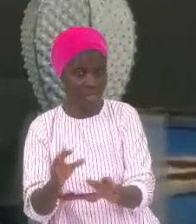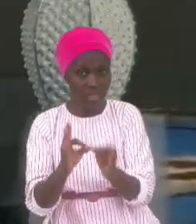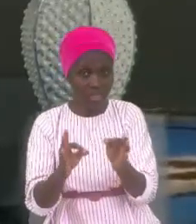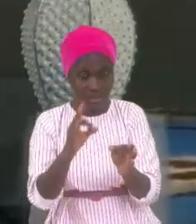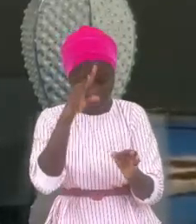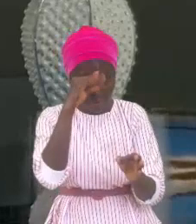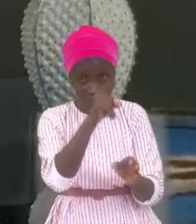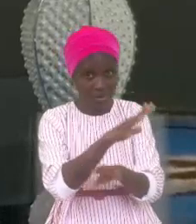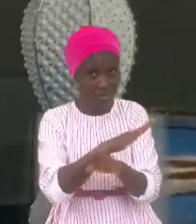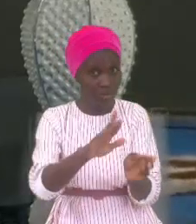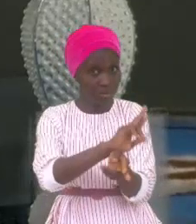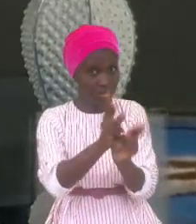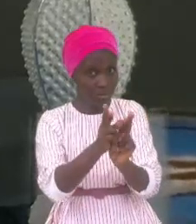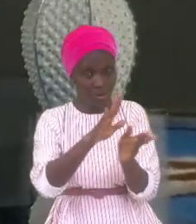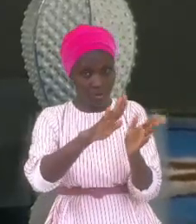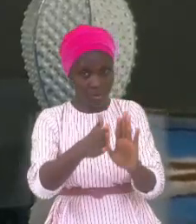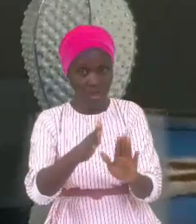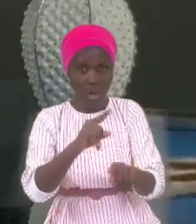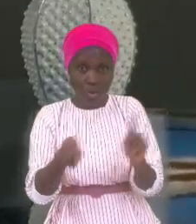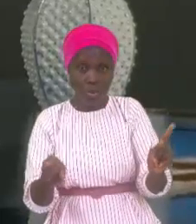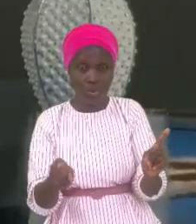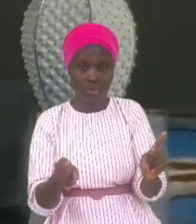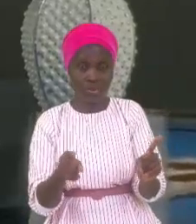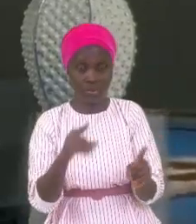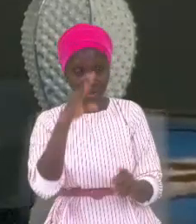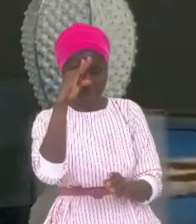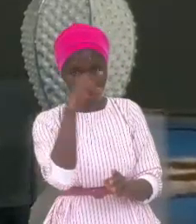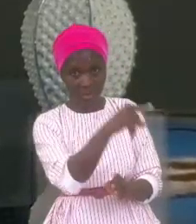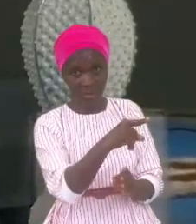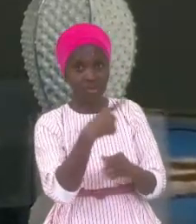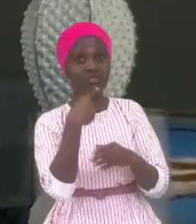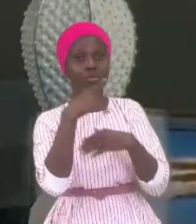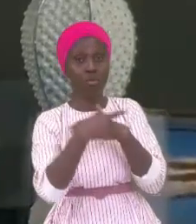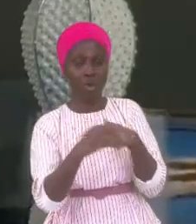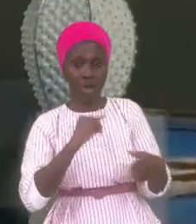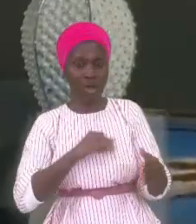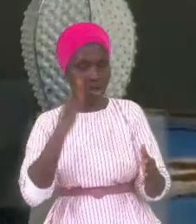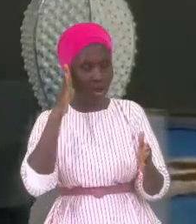his blood will I require at thine hand. In